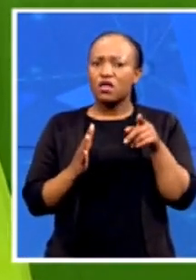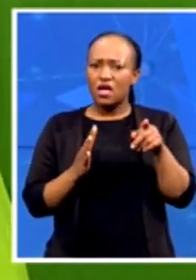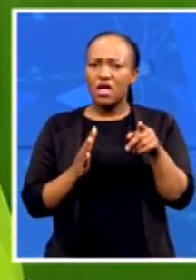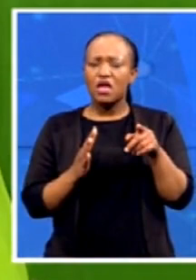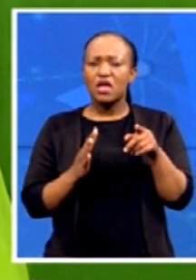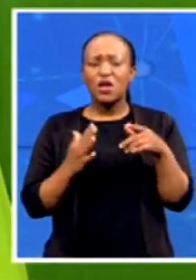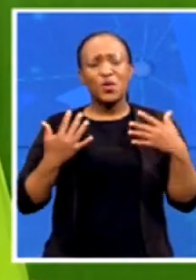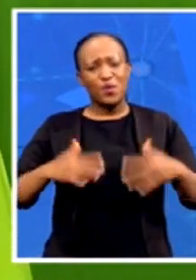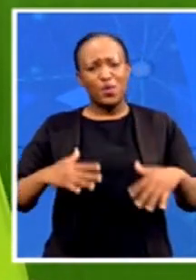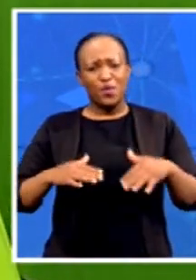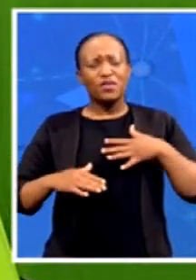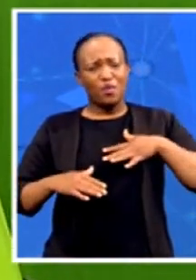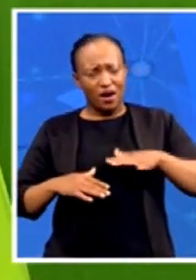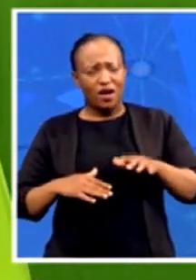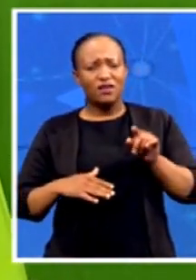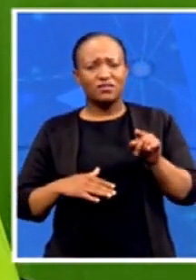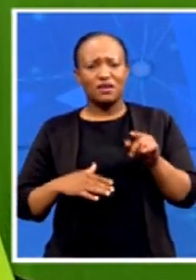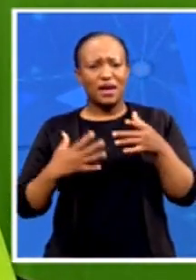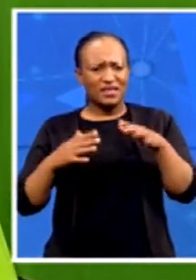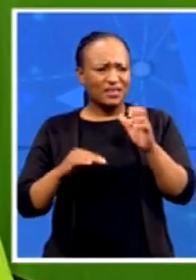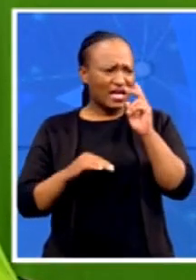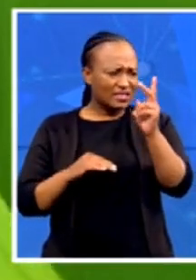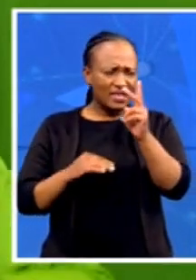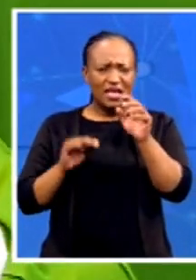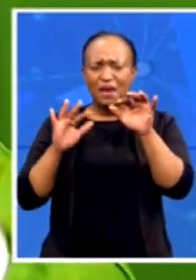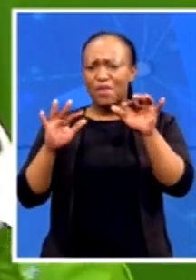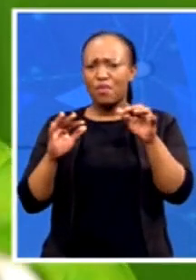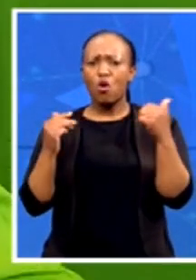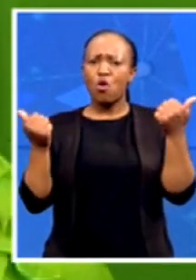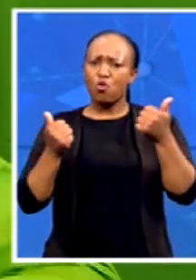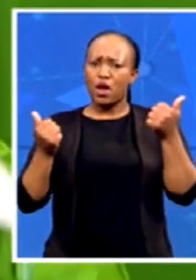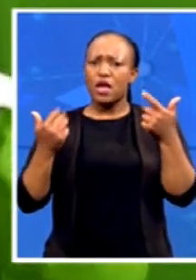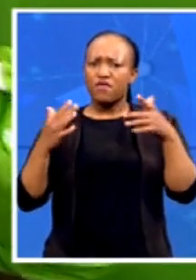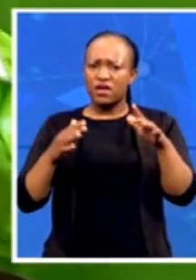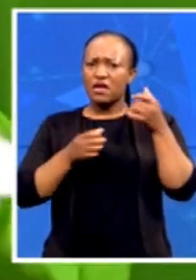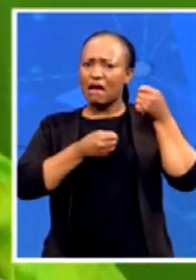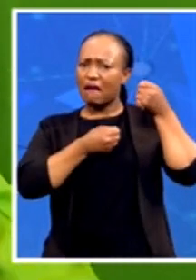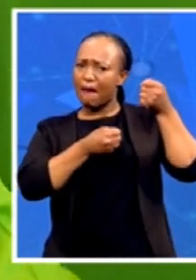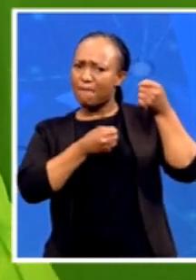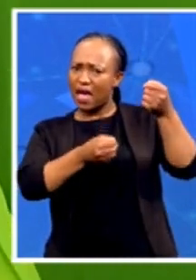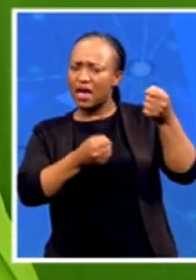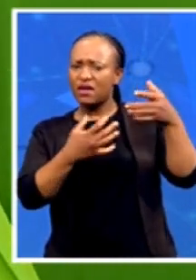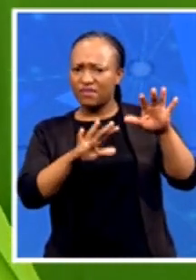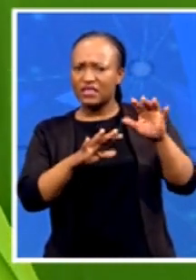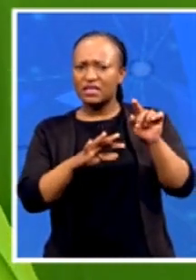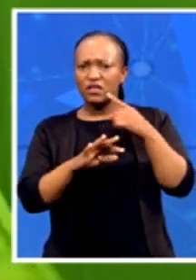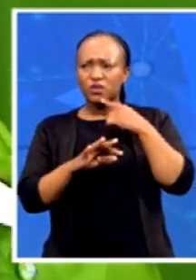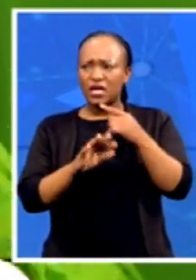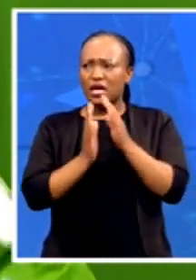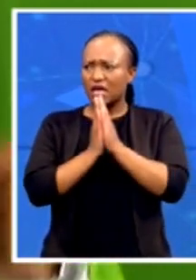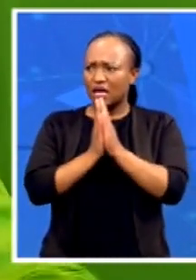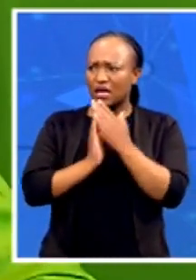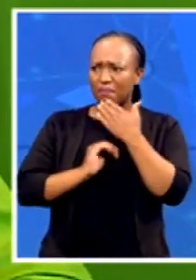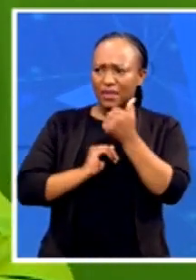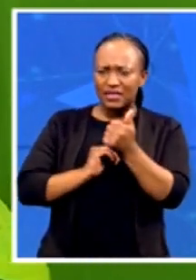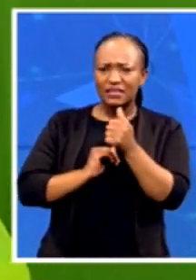see some people actually already starting a campaign to say, please, people know this, let's